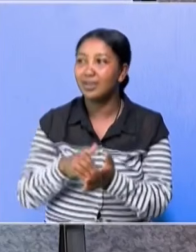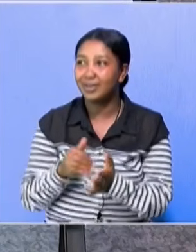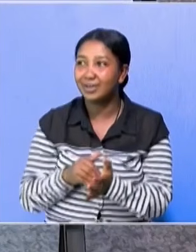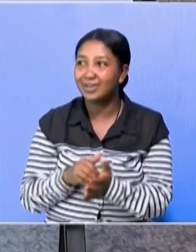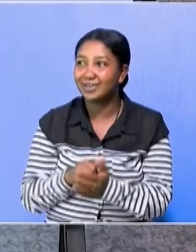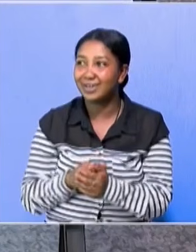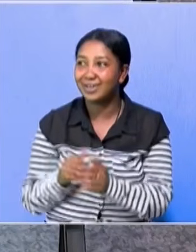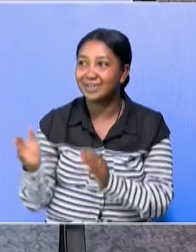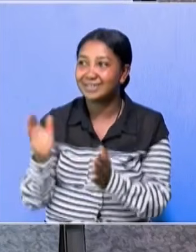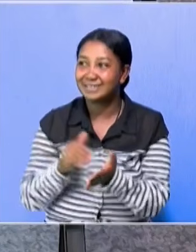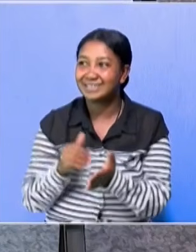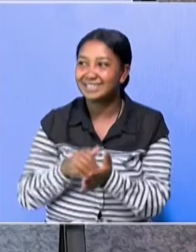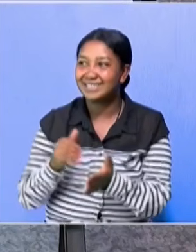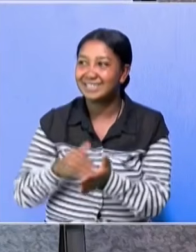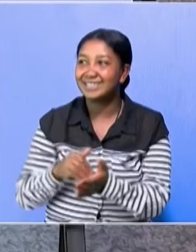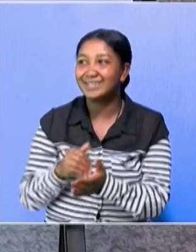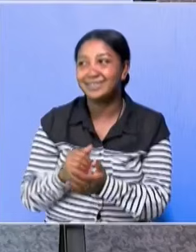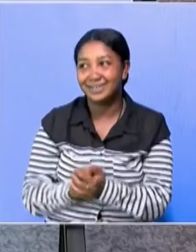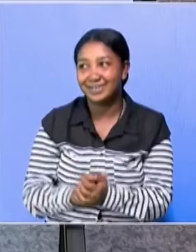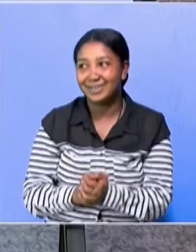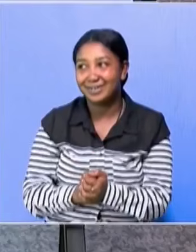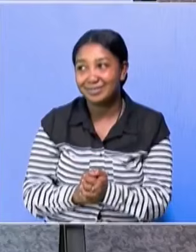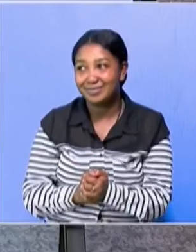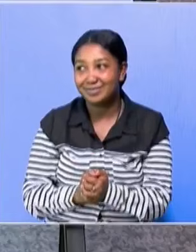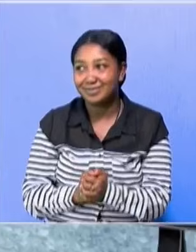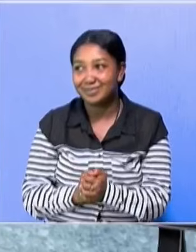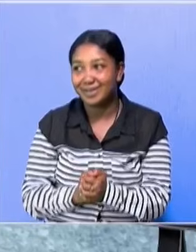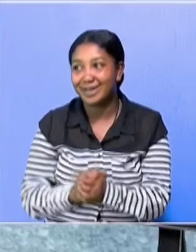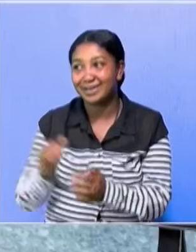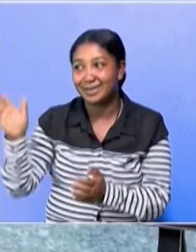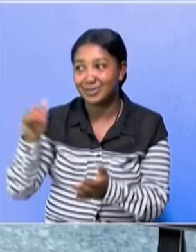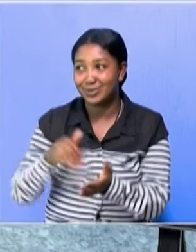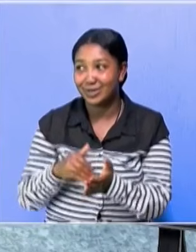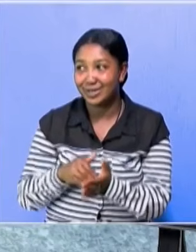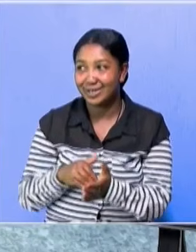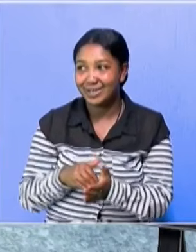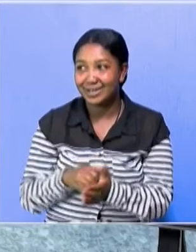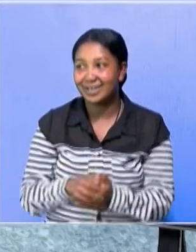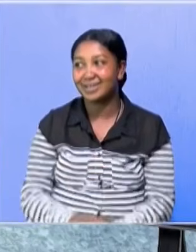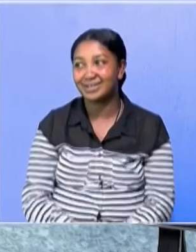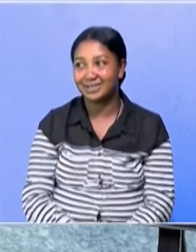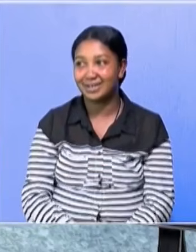both pedestrians and vehicles too. The other one is